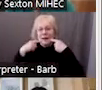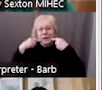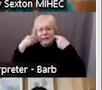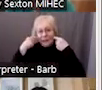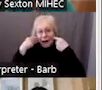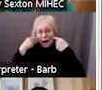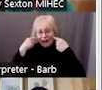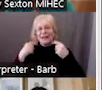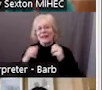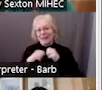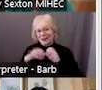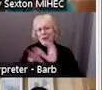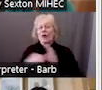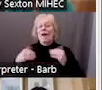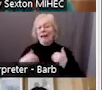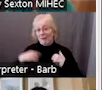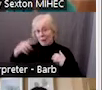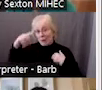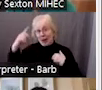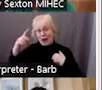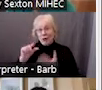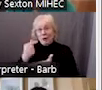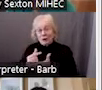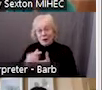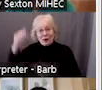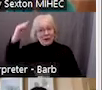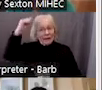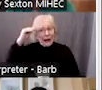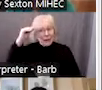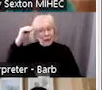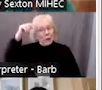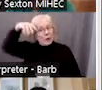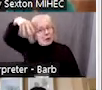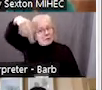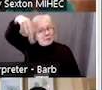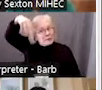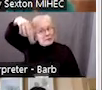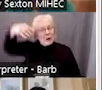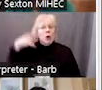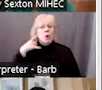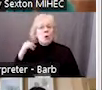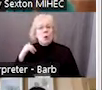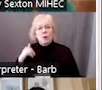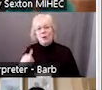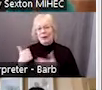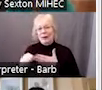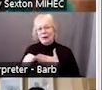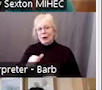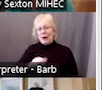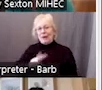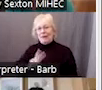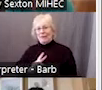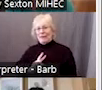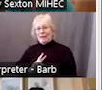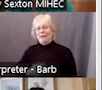wearing a black graduation cap and gown with a gold tassel and the letter V on the front of the gown. Peach completed